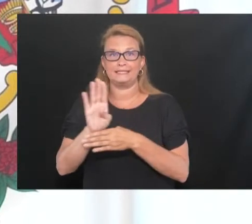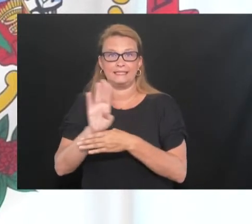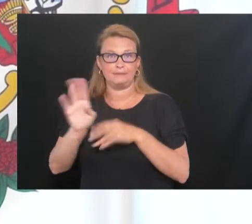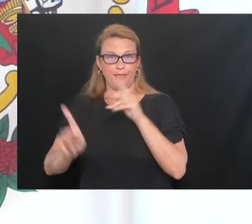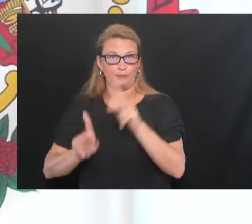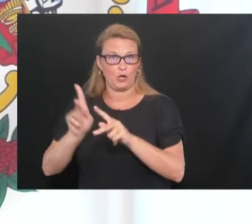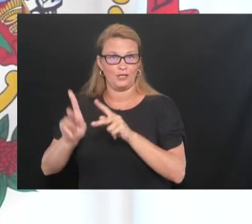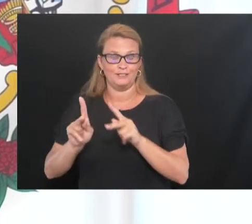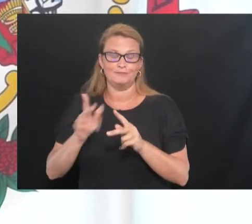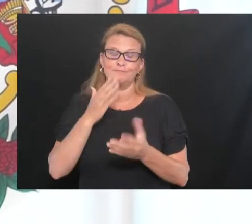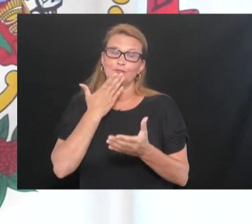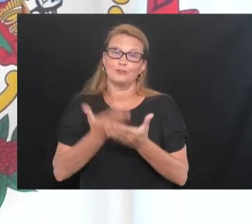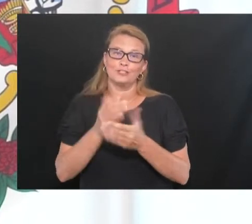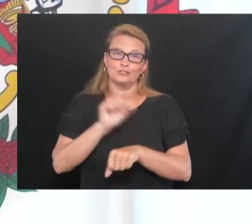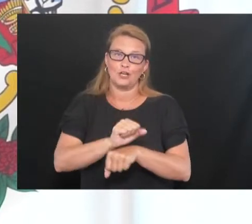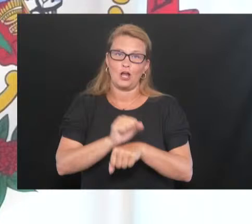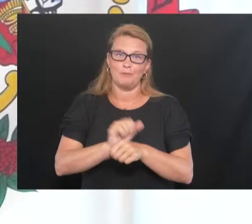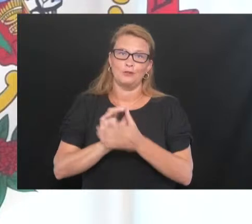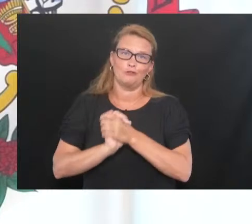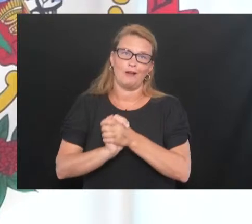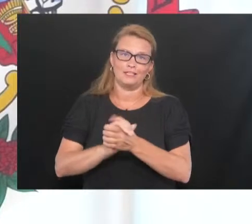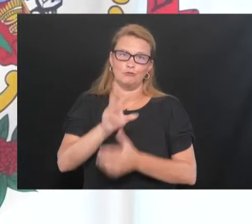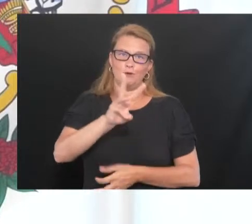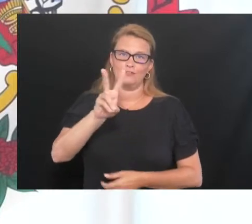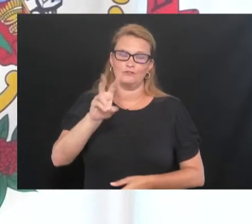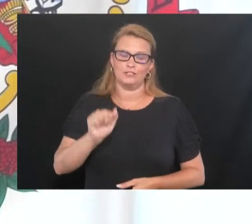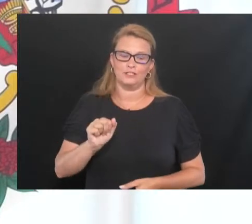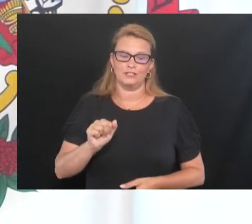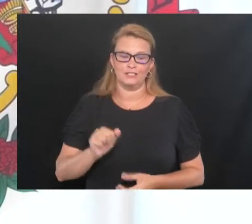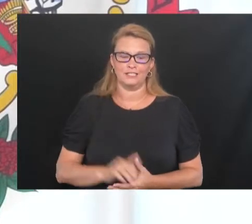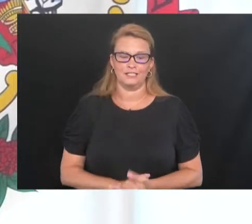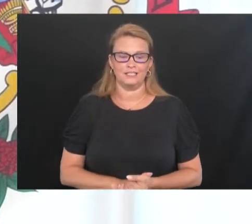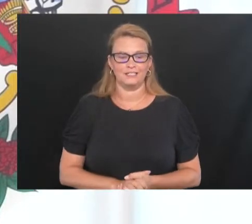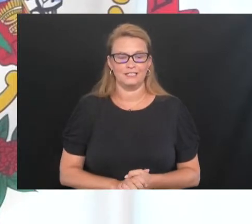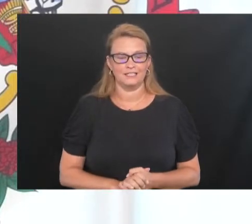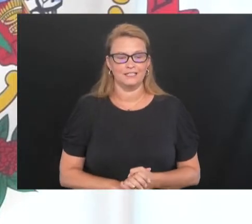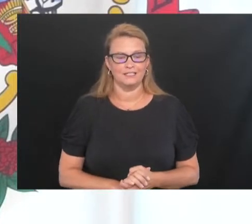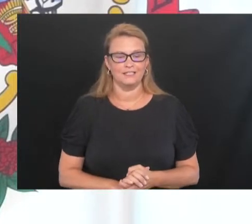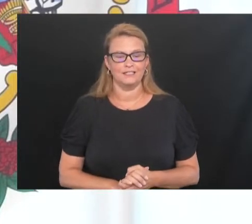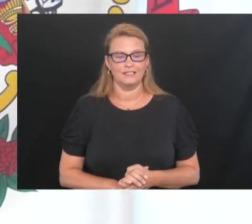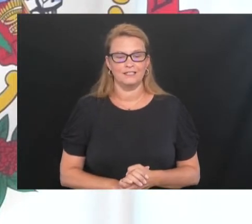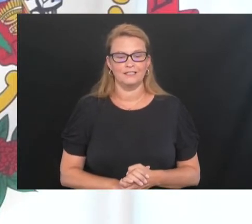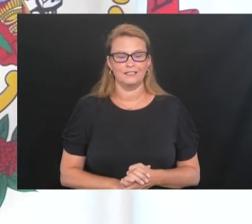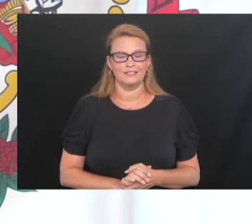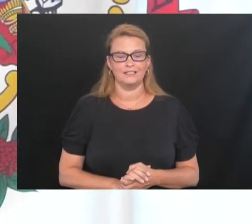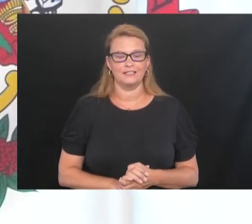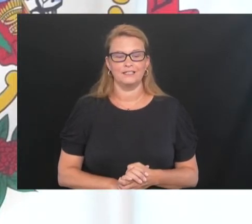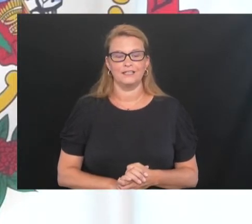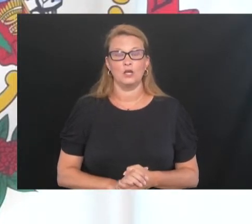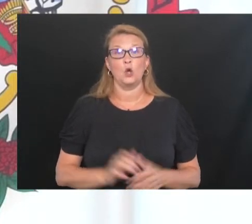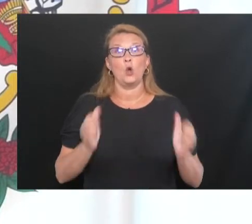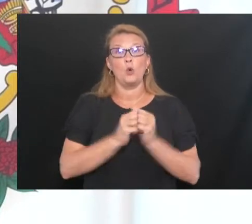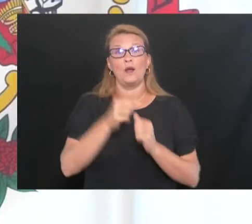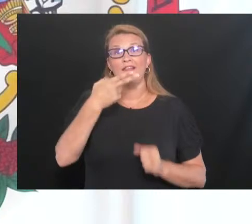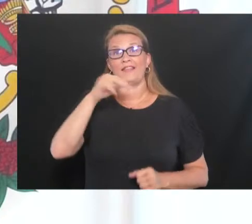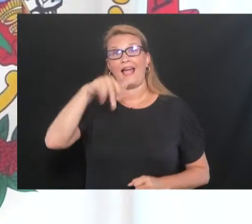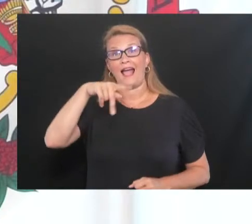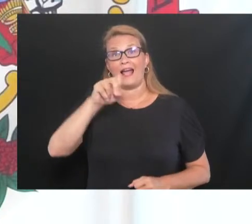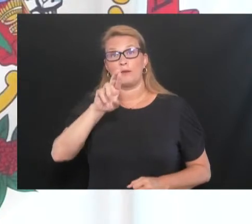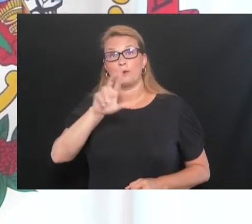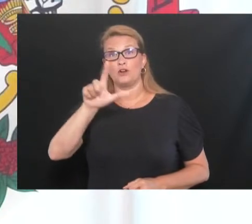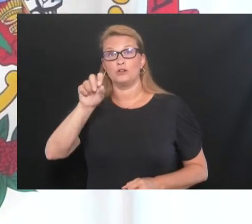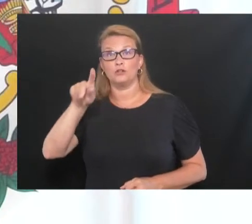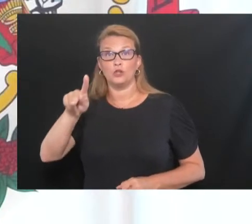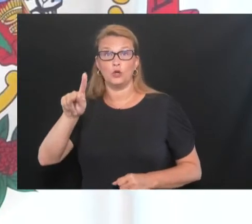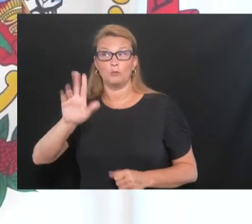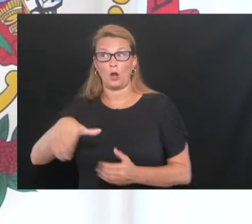time congratulations to West Virginia. And they said the drivers primarily were Hyperloop on the way and all the great